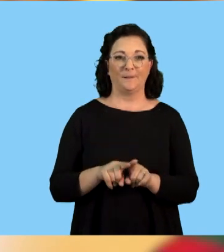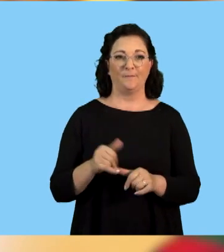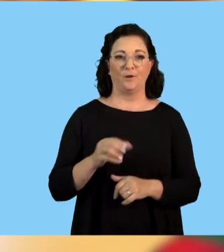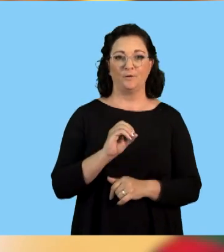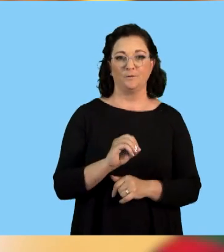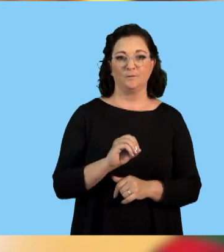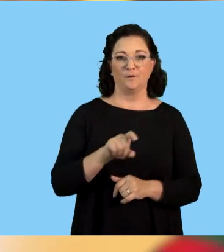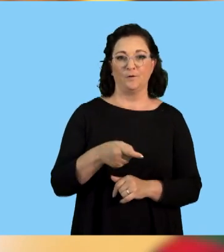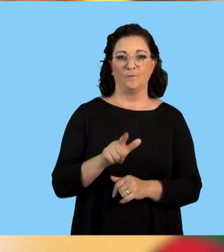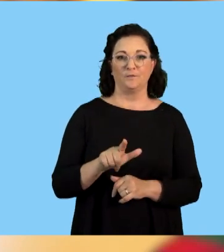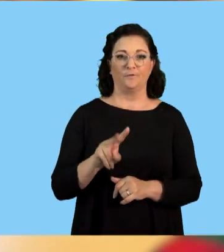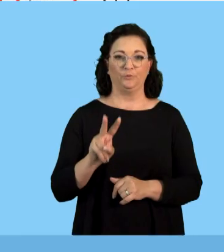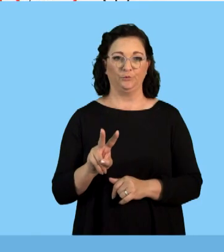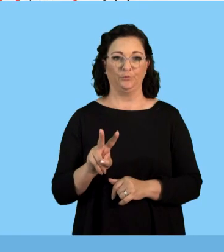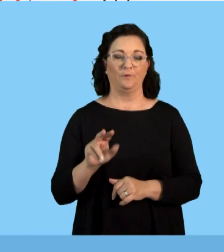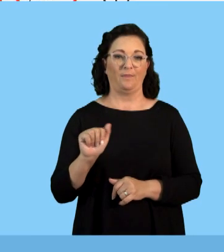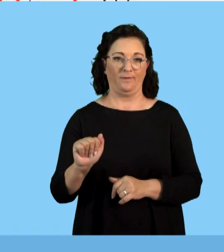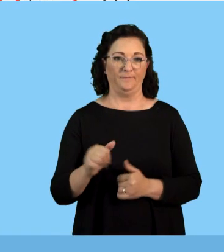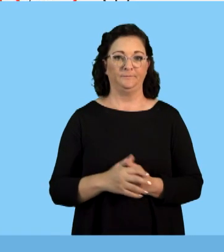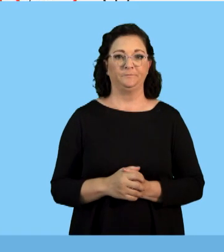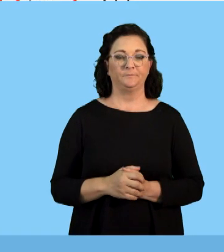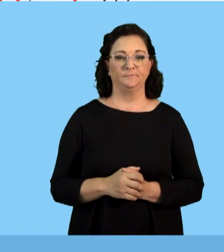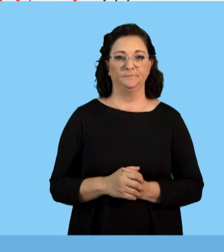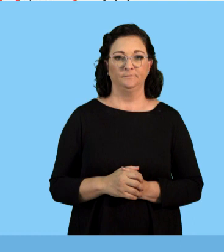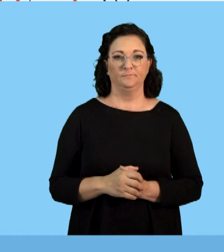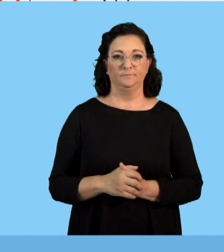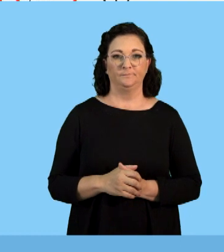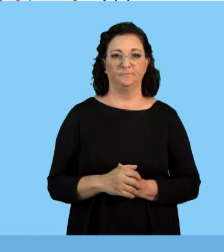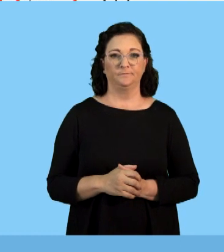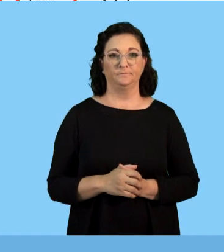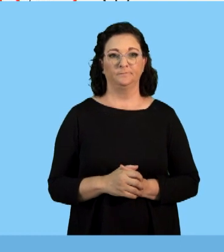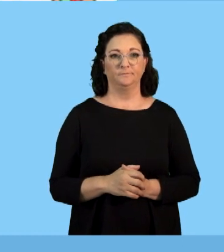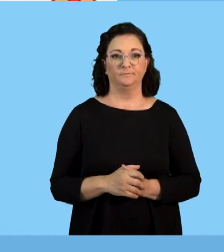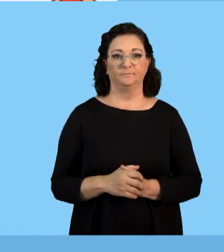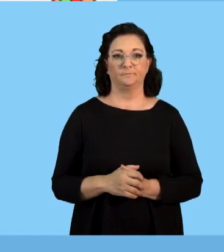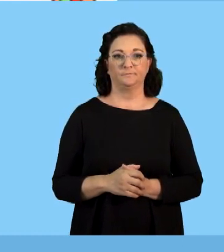need to add up to the 0.72 amperes.